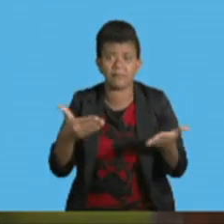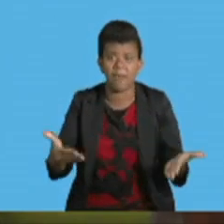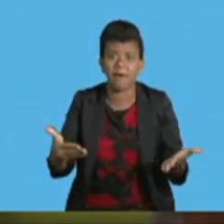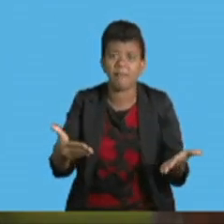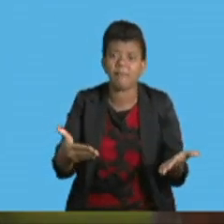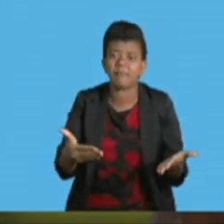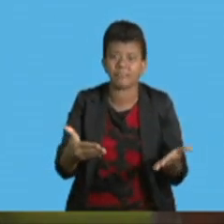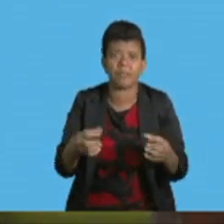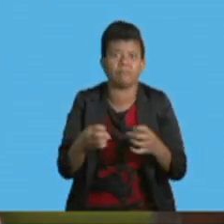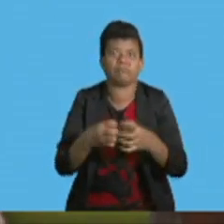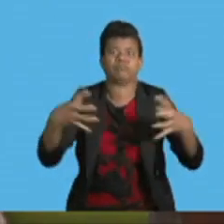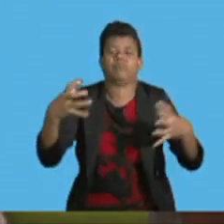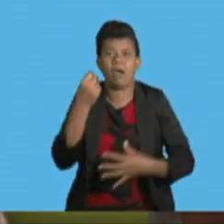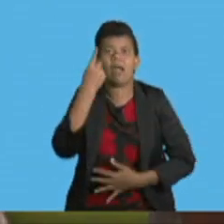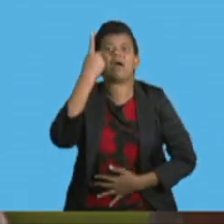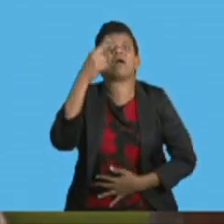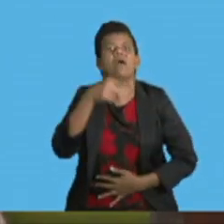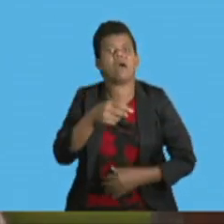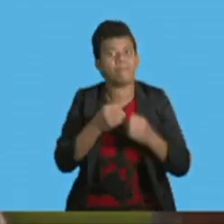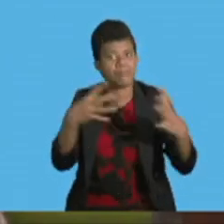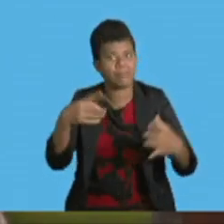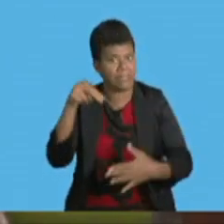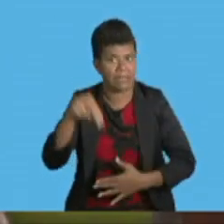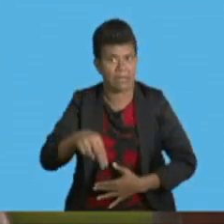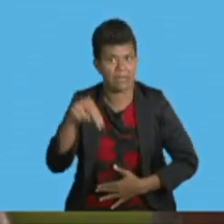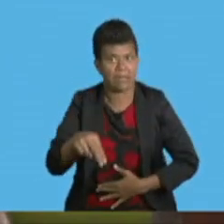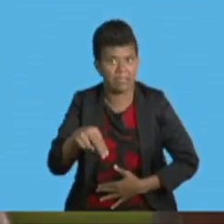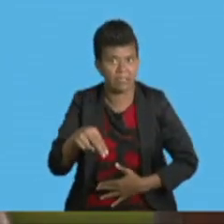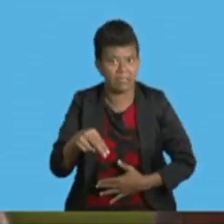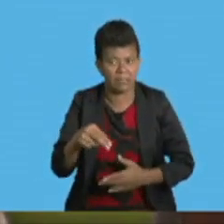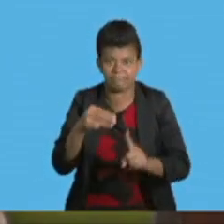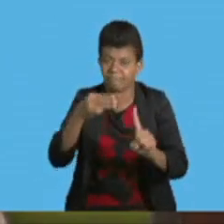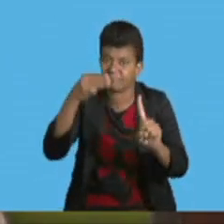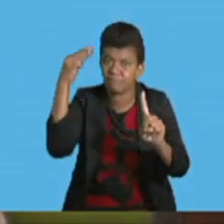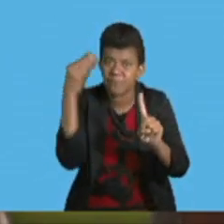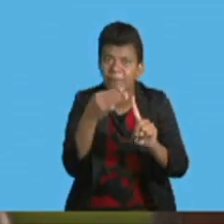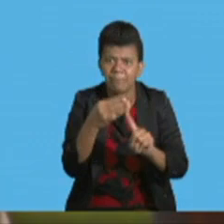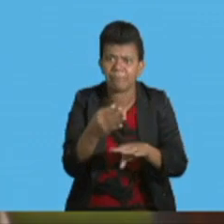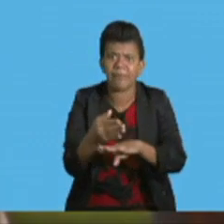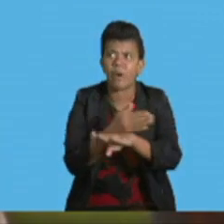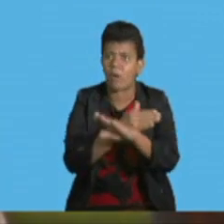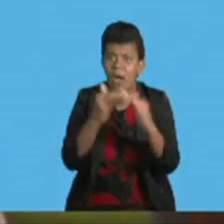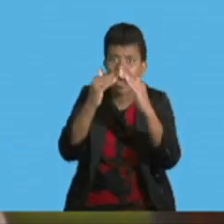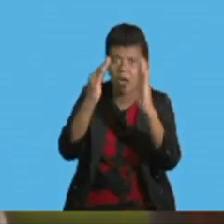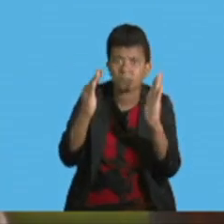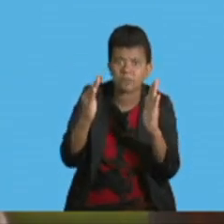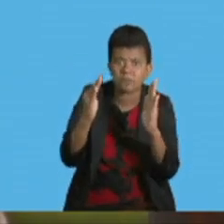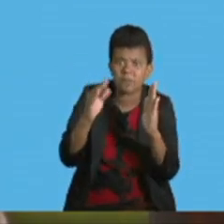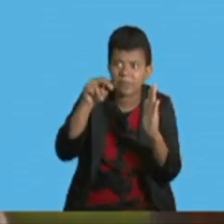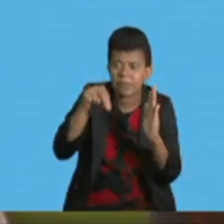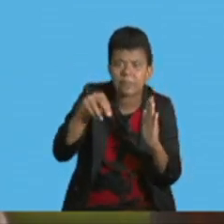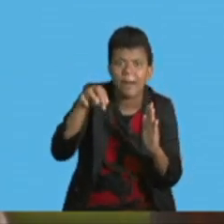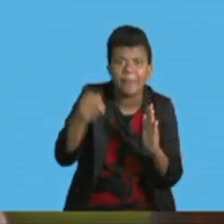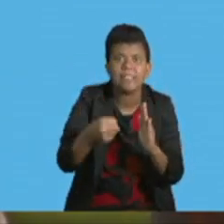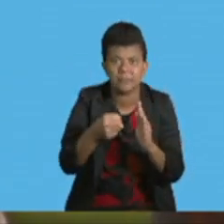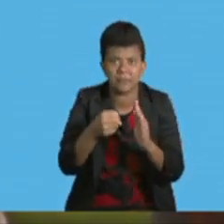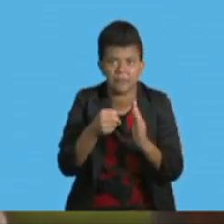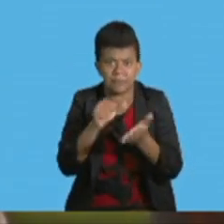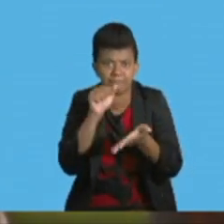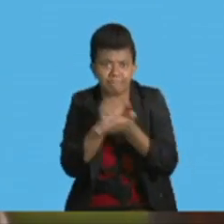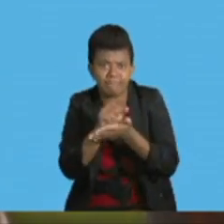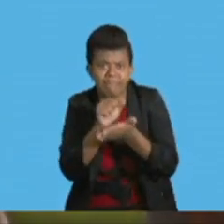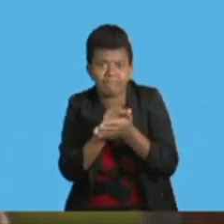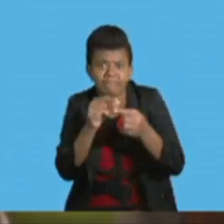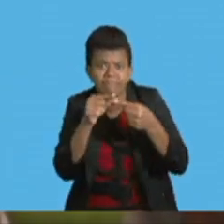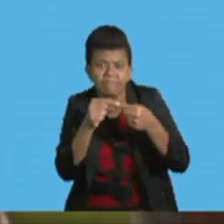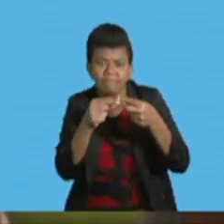need to address greenhouse gas emission reduction by doing a number of things. First of all, by increasing energy